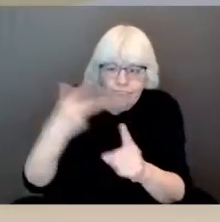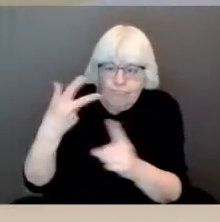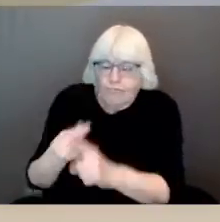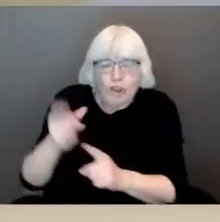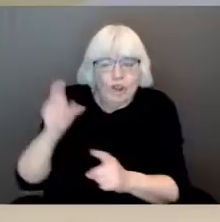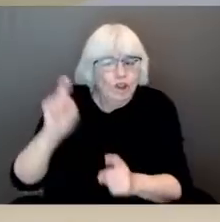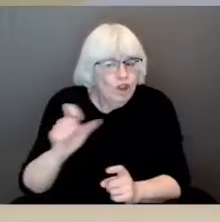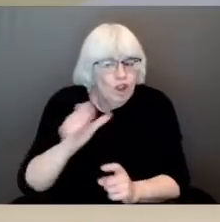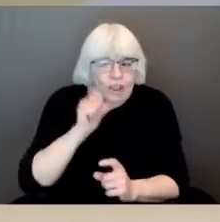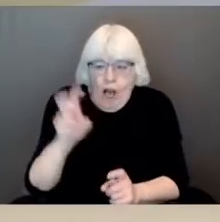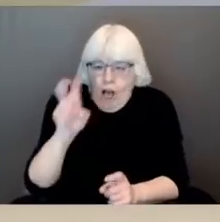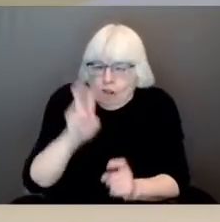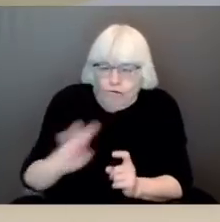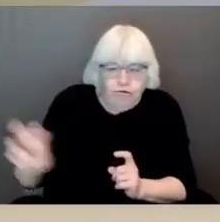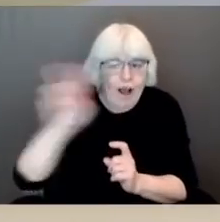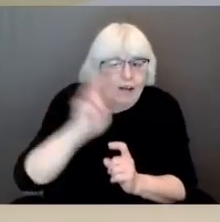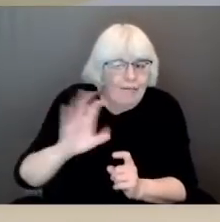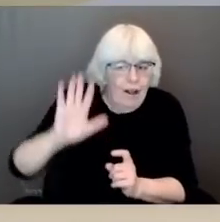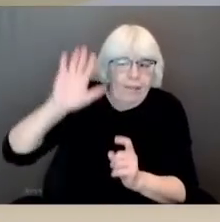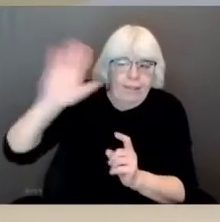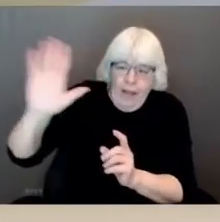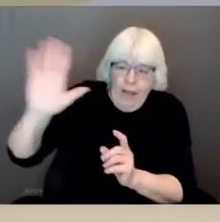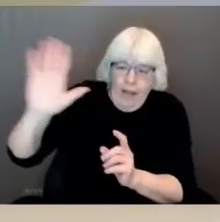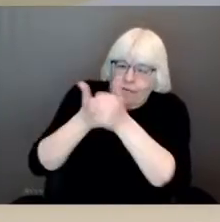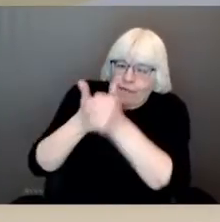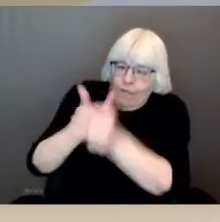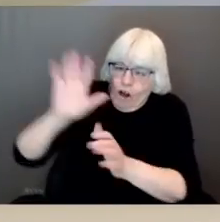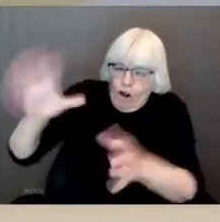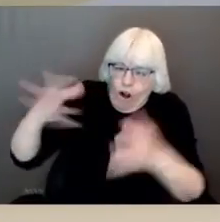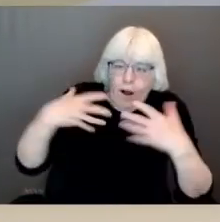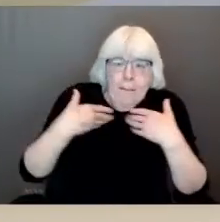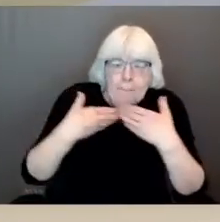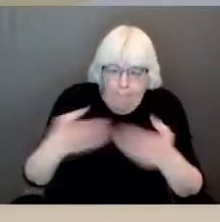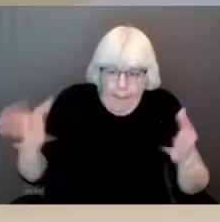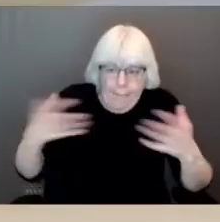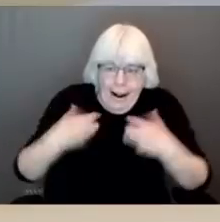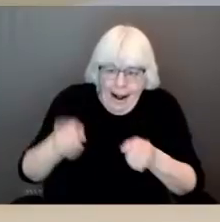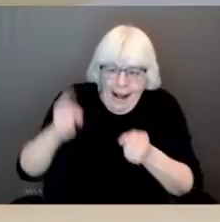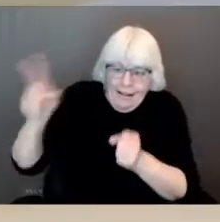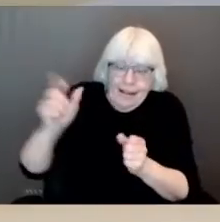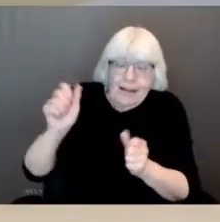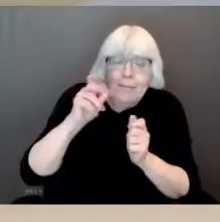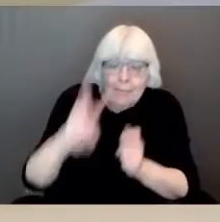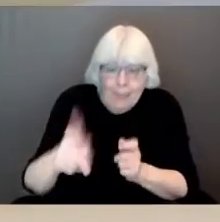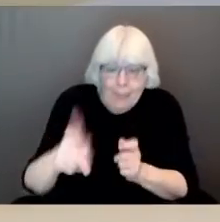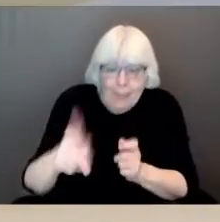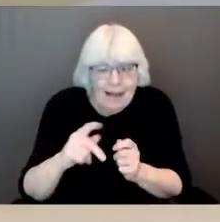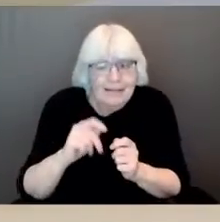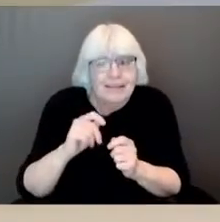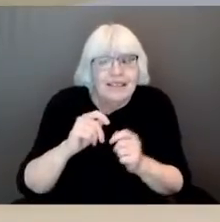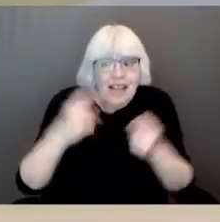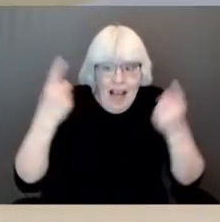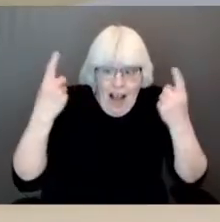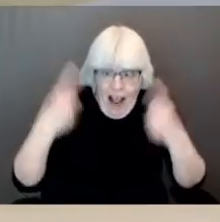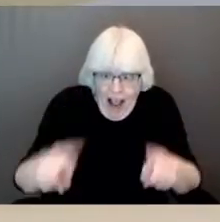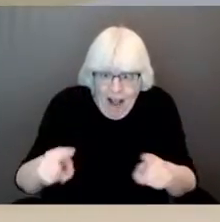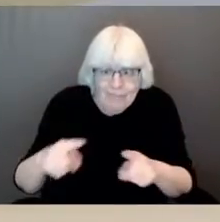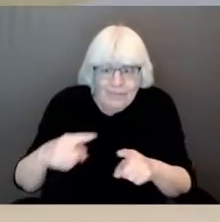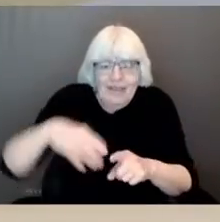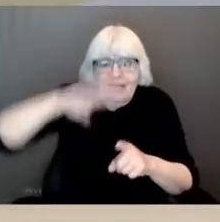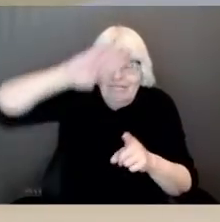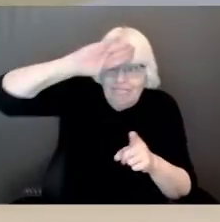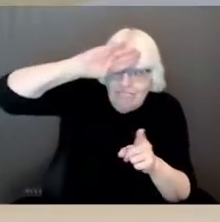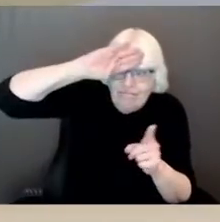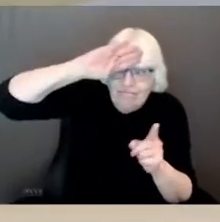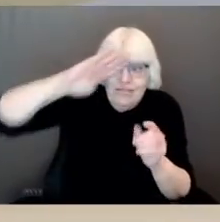you are visiting, and follow the testing guidance when you return to PEI. If you develop any symptoms, even mild ones, arrange to be tested